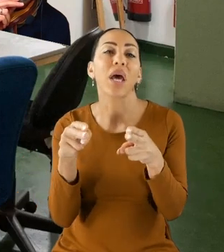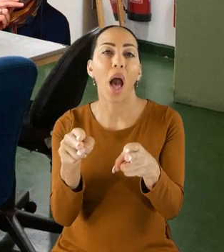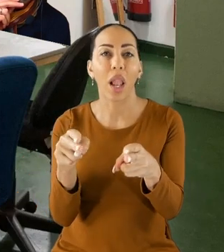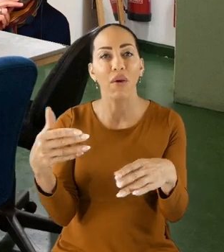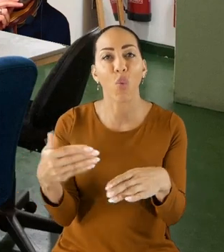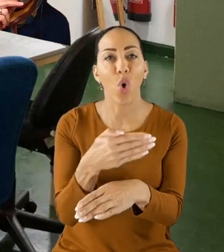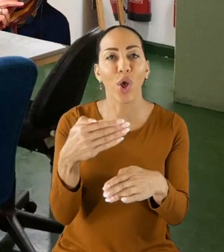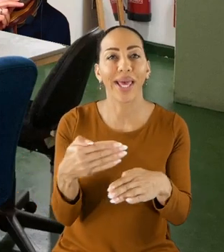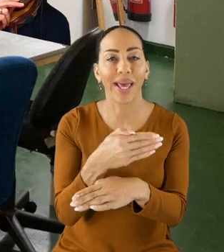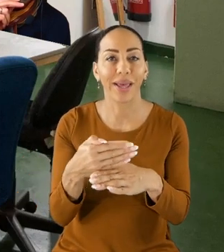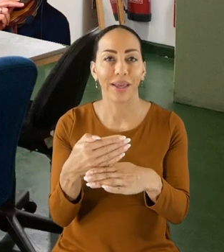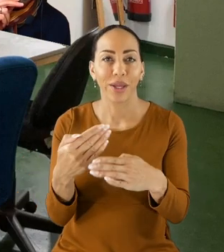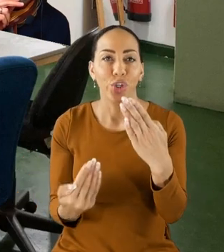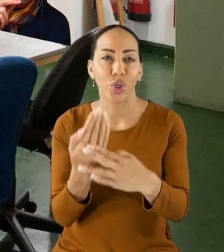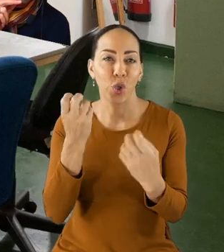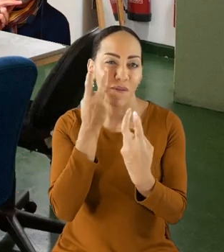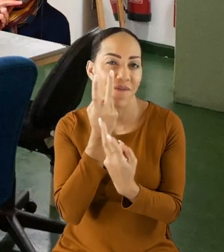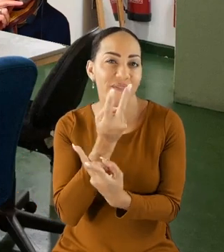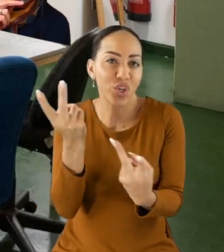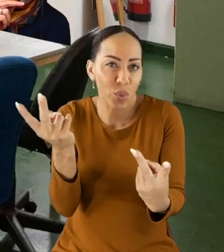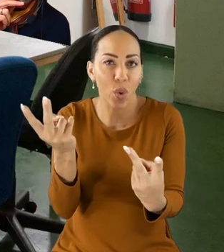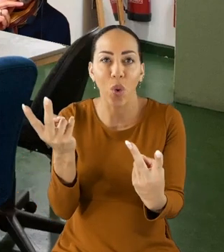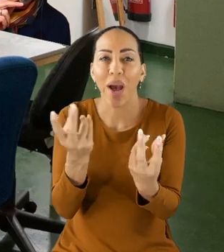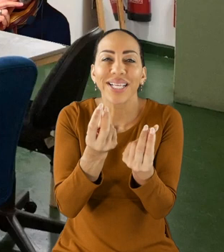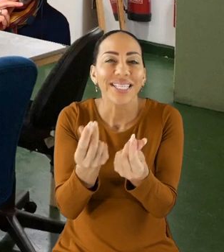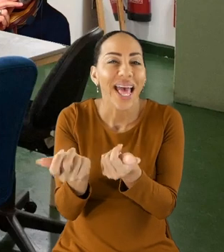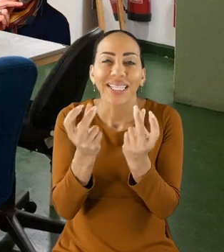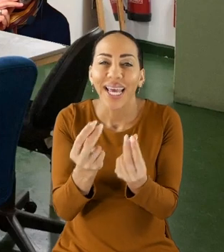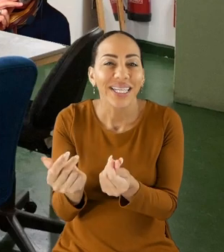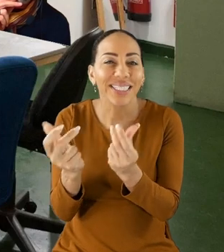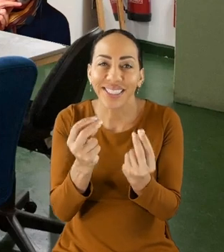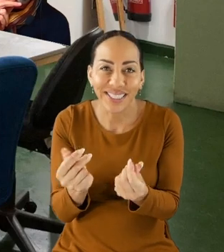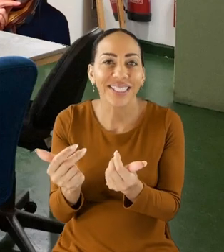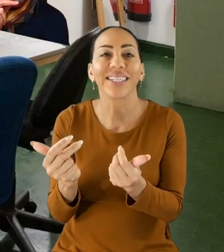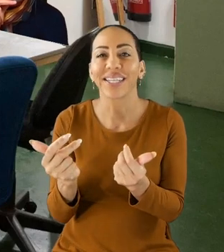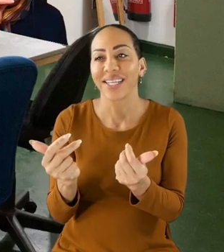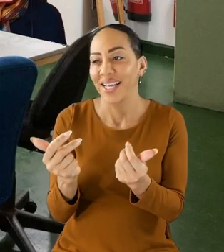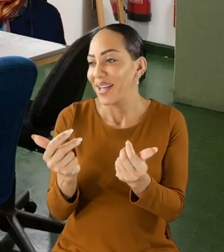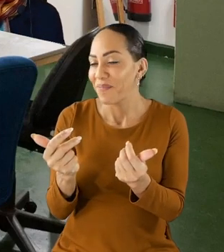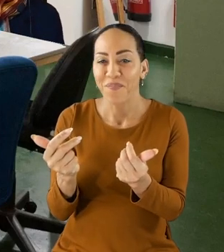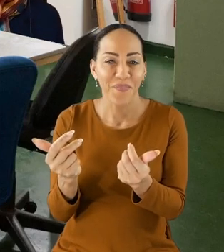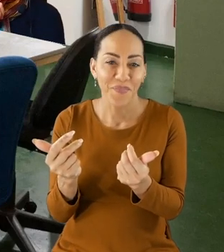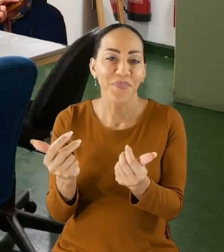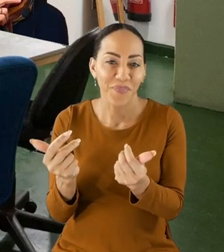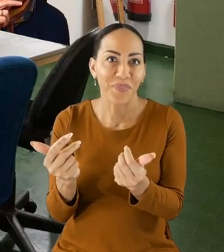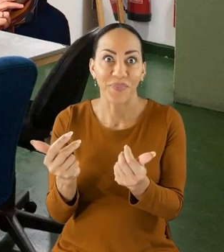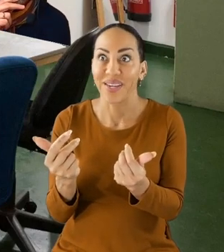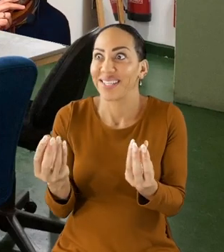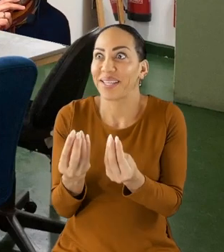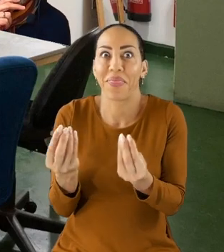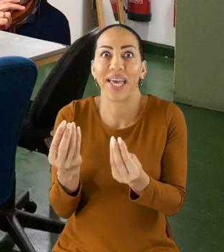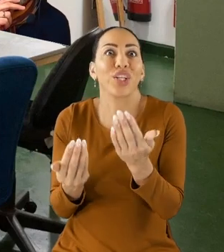stylistic ways of doing things, new visual approaches and aesthetic approaches. So it's that sense of finding